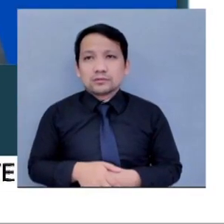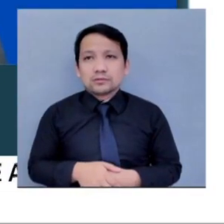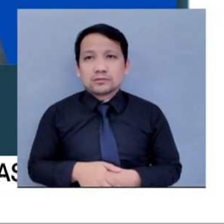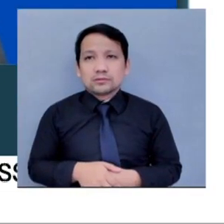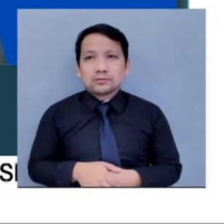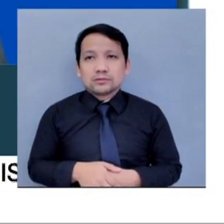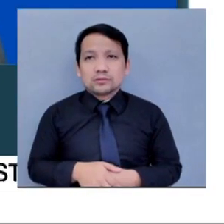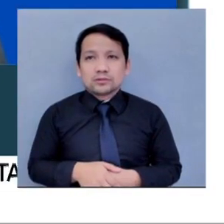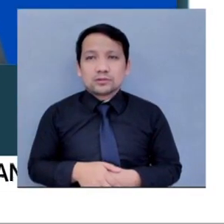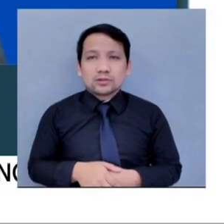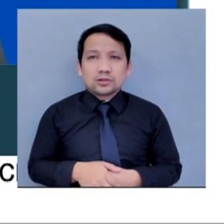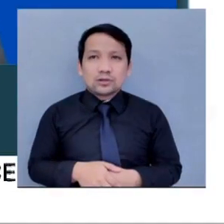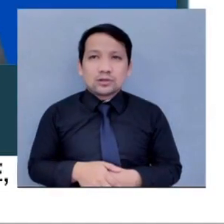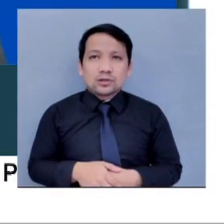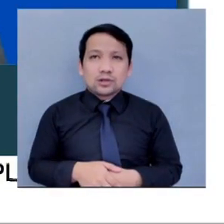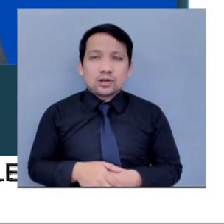Because